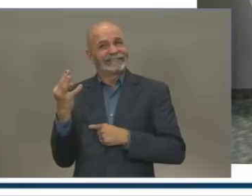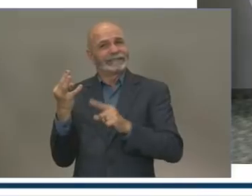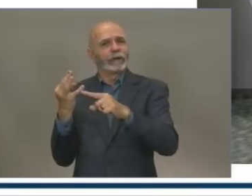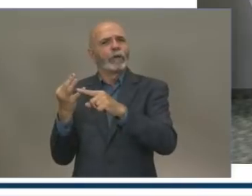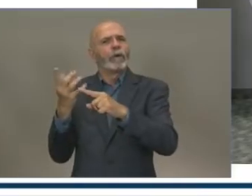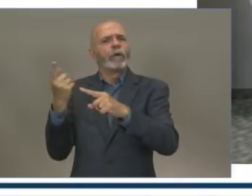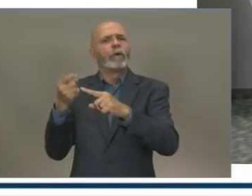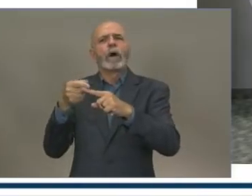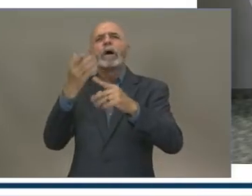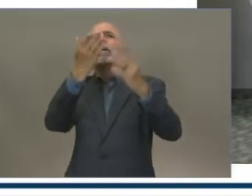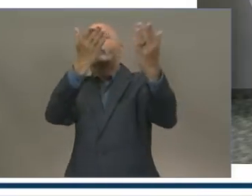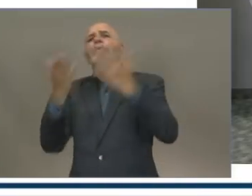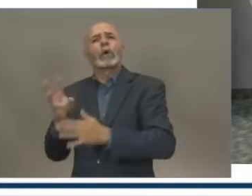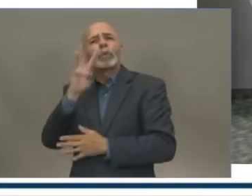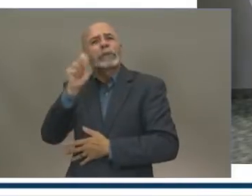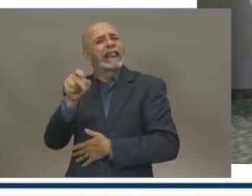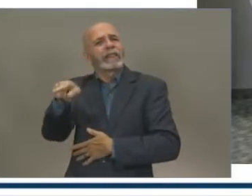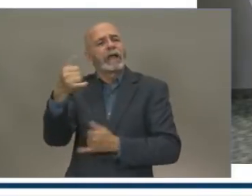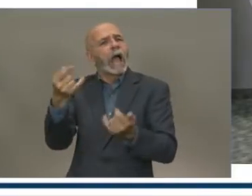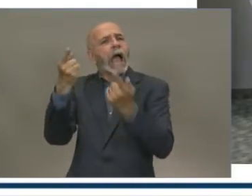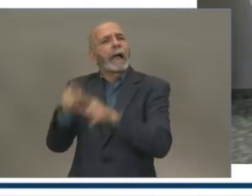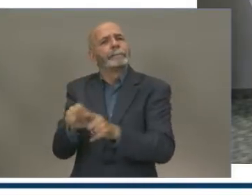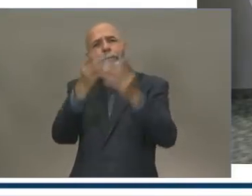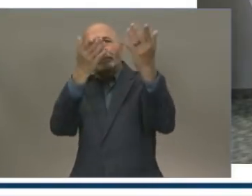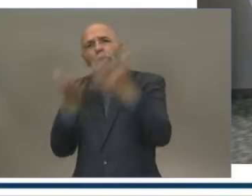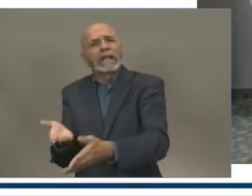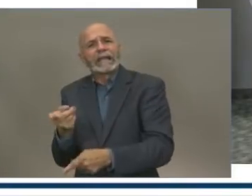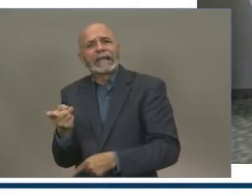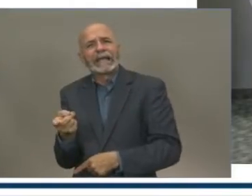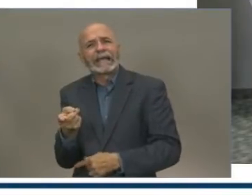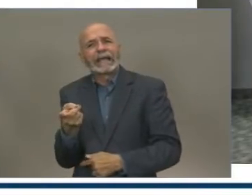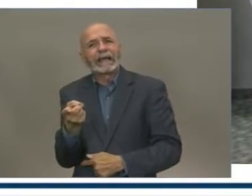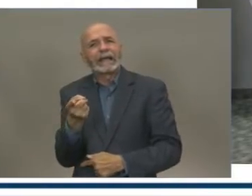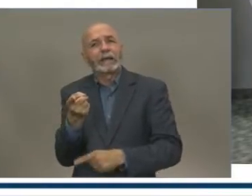emergency admission or if they came in for a scheduled surgery or scheduled treatment.